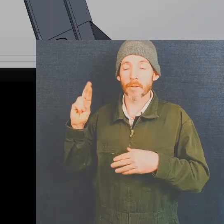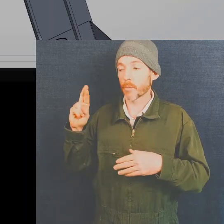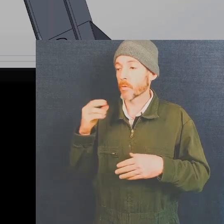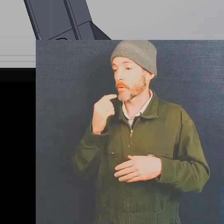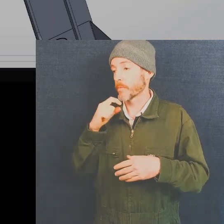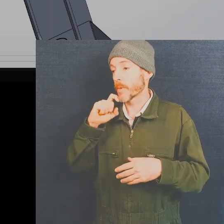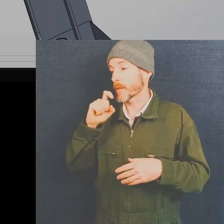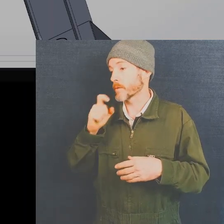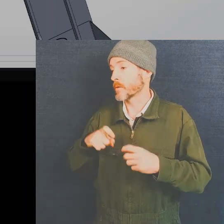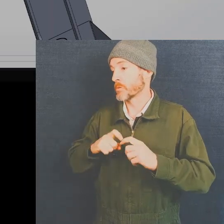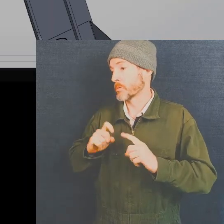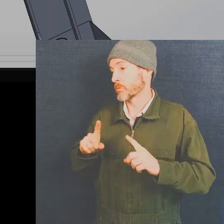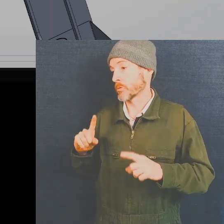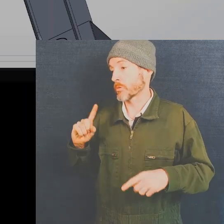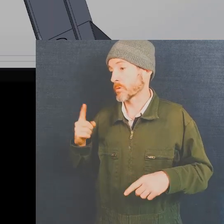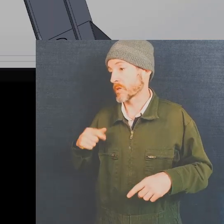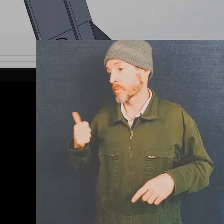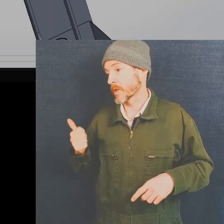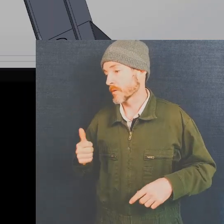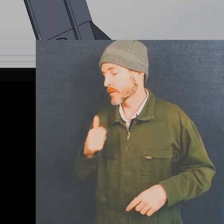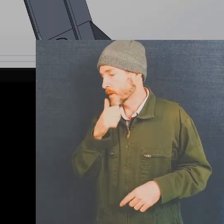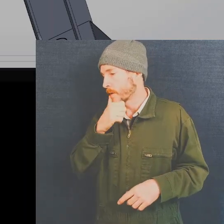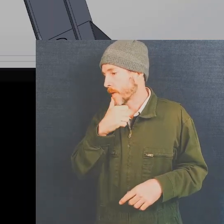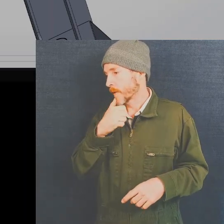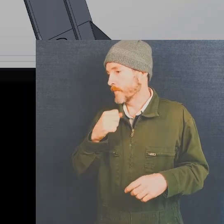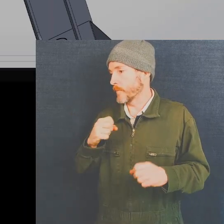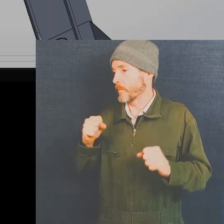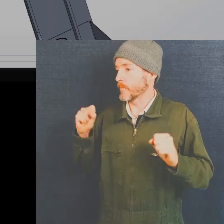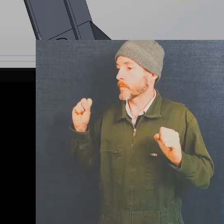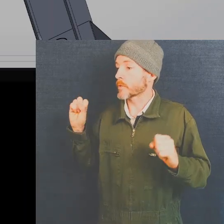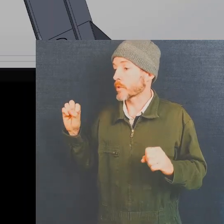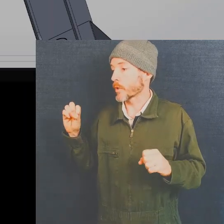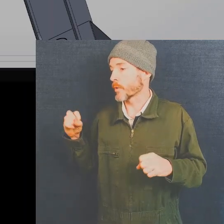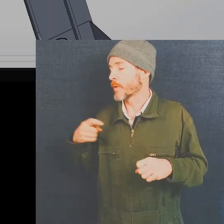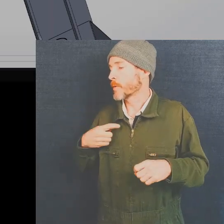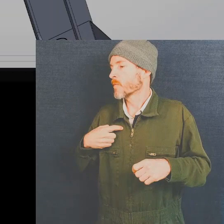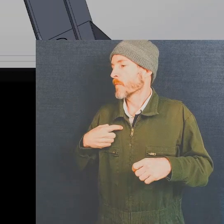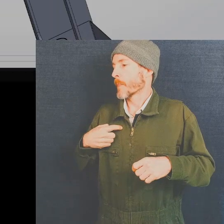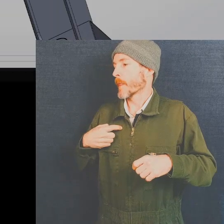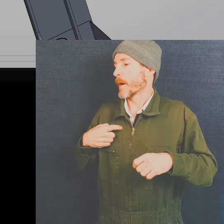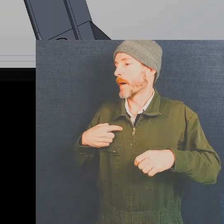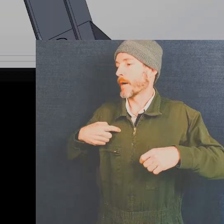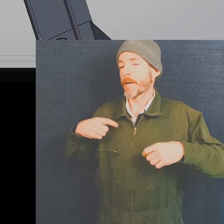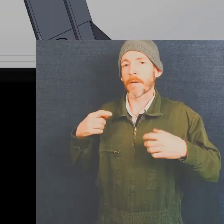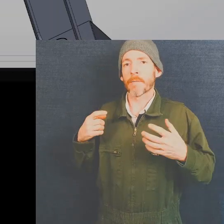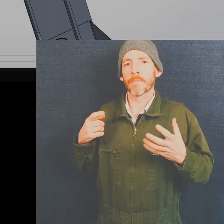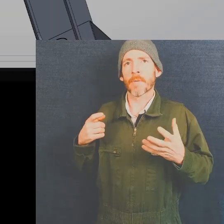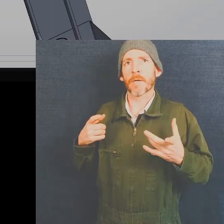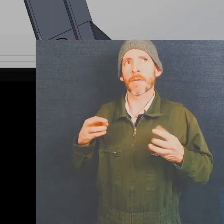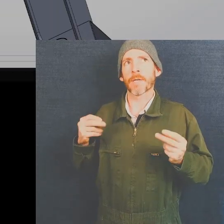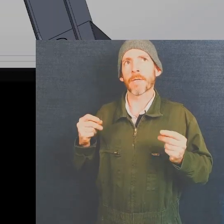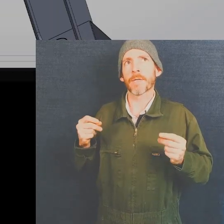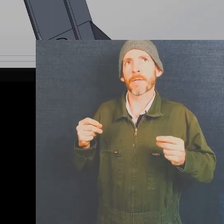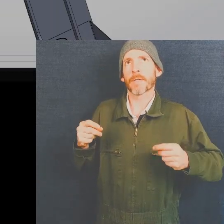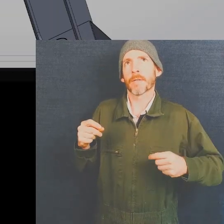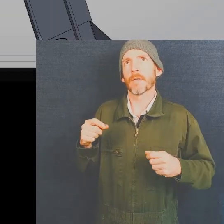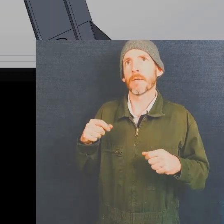plastic, or metal, or something else. So I'm